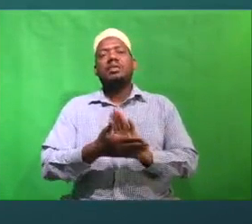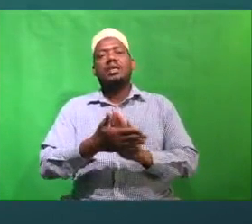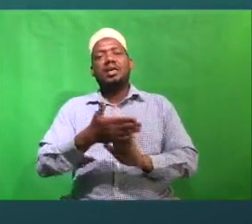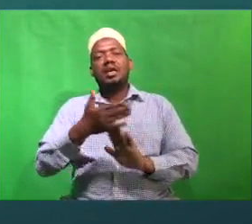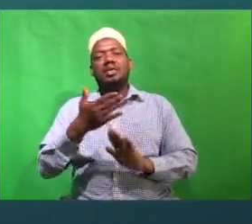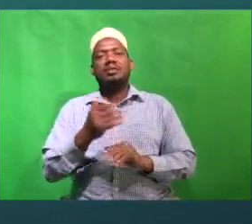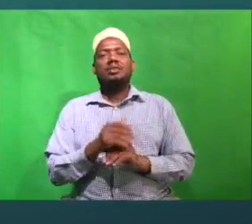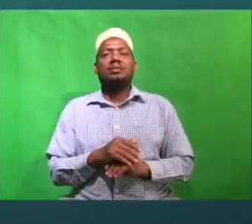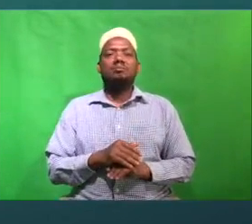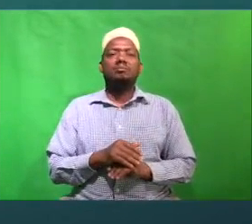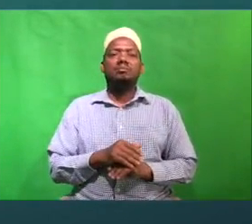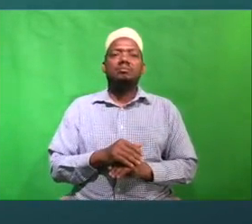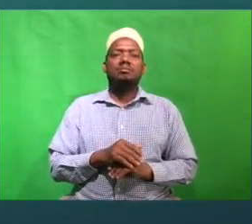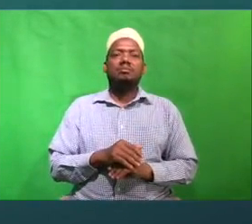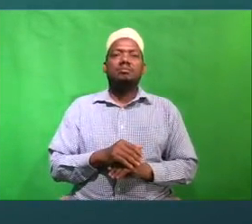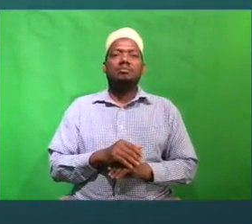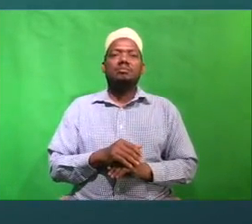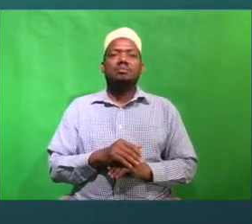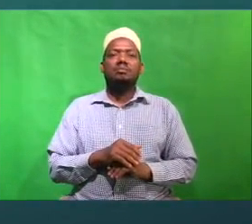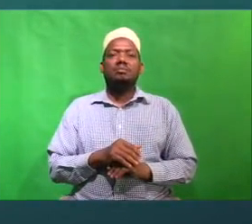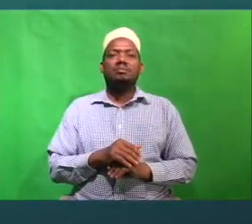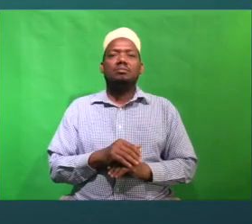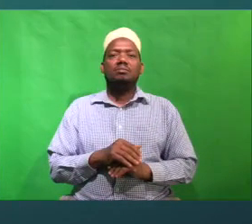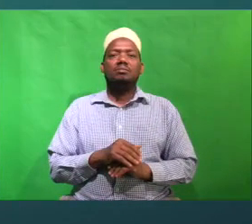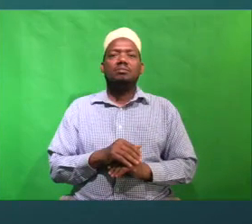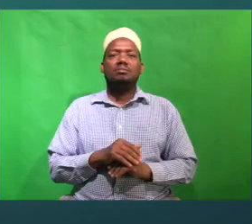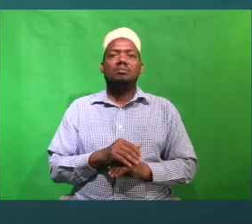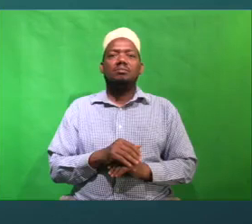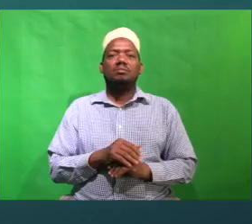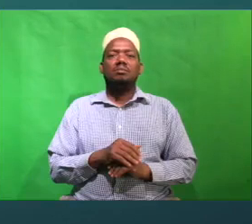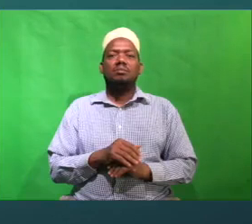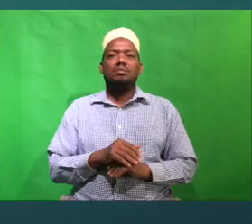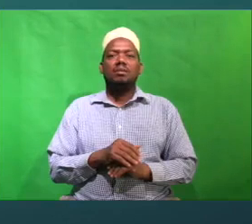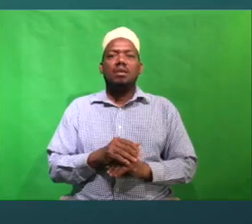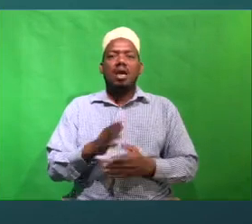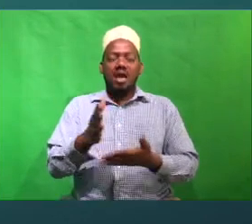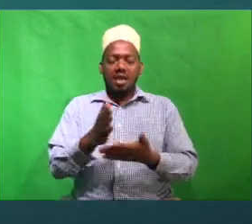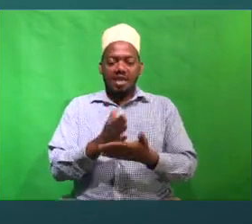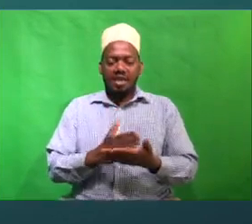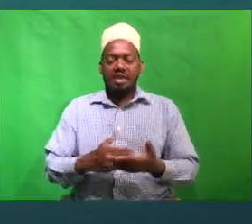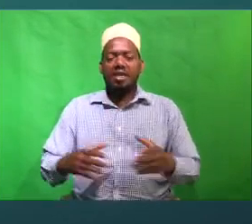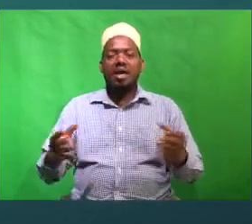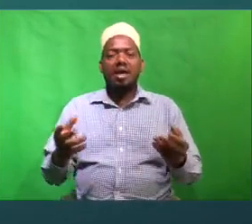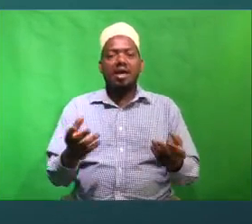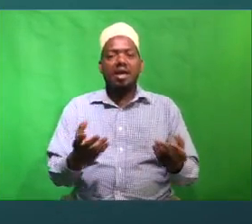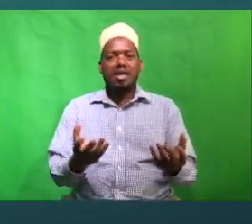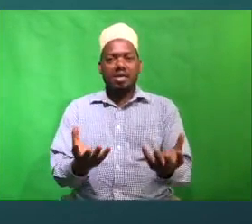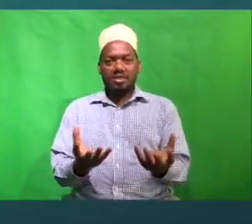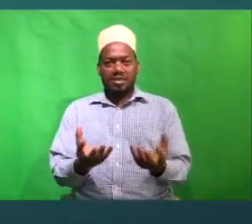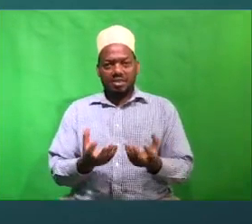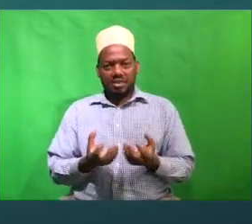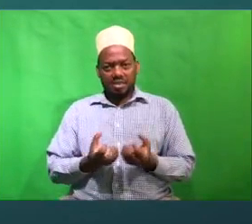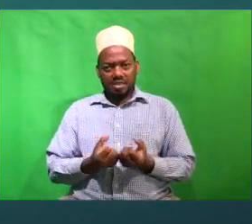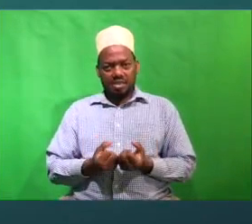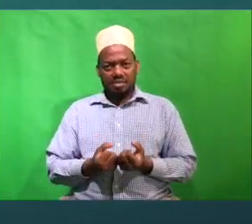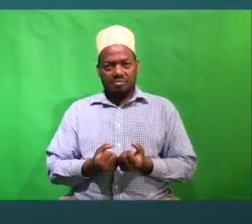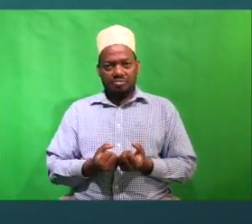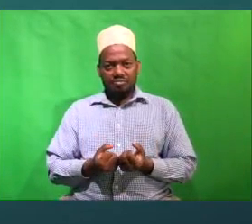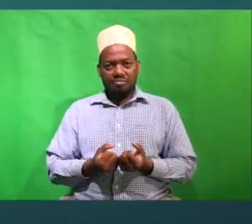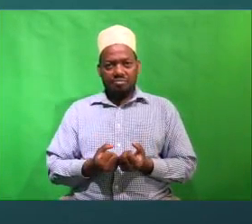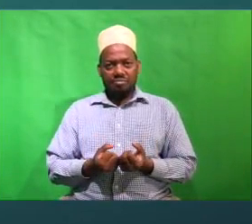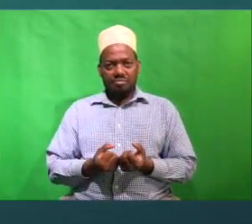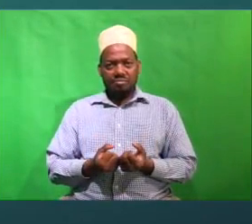a climate. As we say, is a physical factor. This area that receive moderate rainfall,